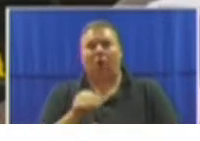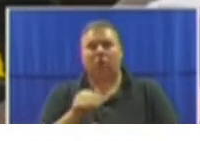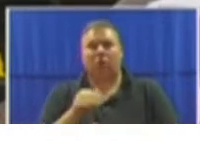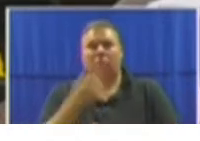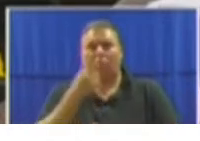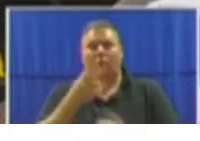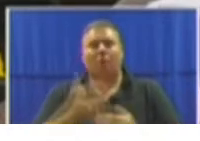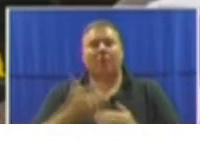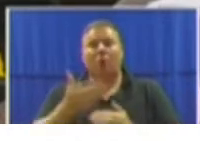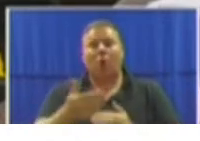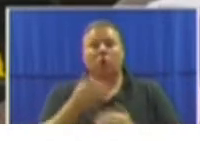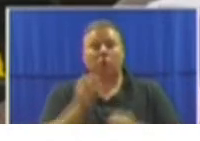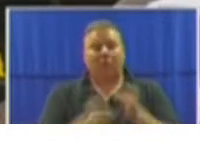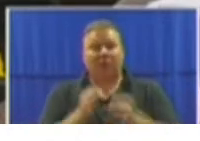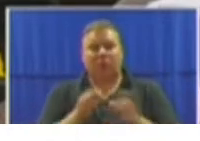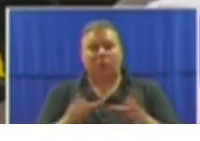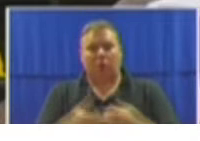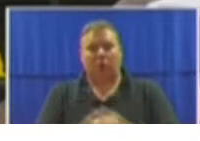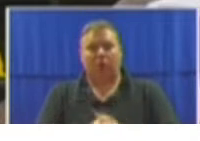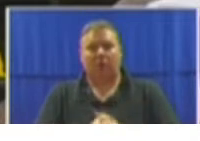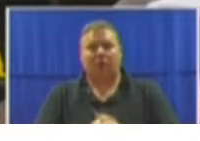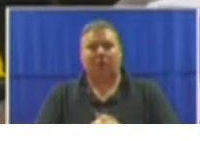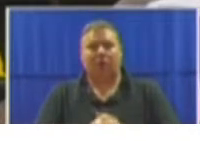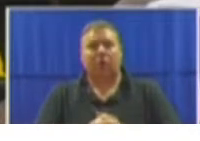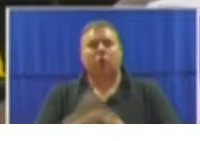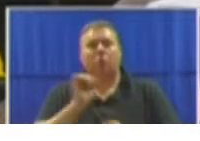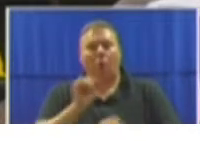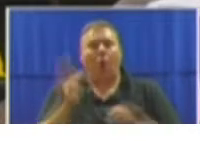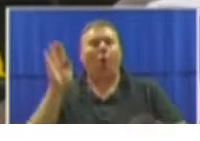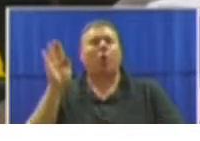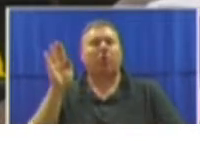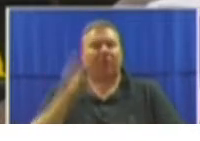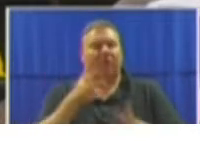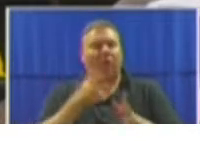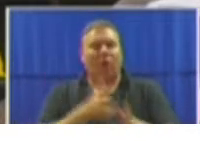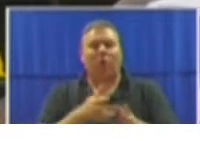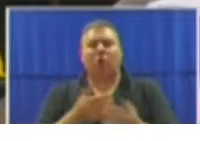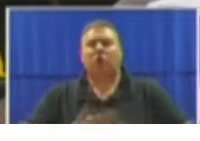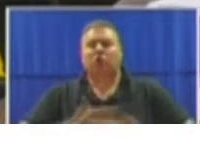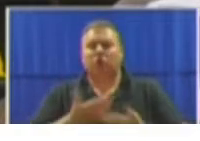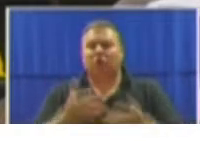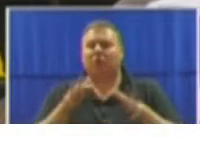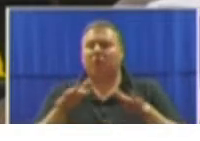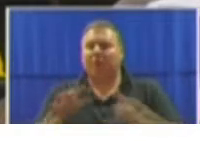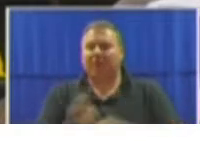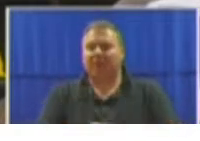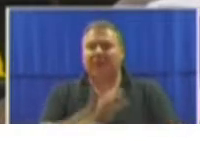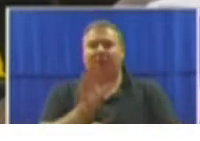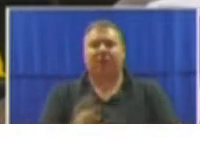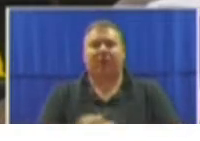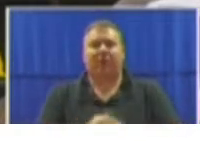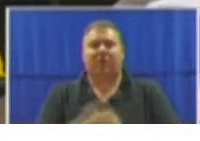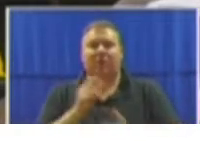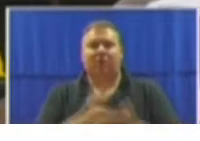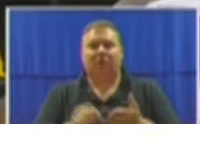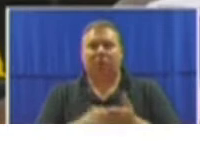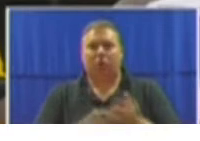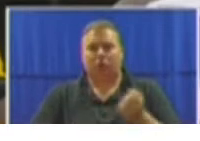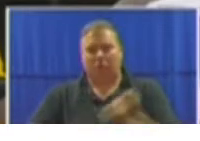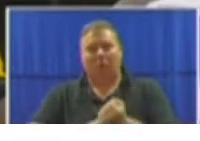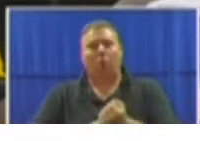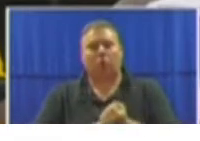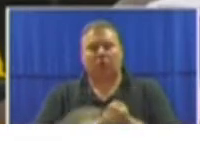party, recall your oath of office, and to serve the people of South Africa by voting in support of